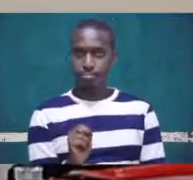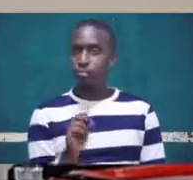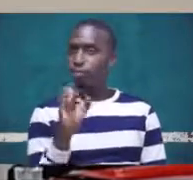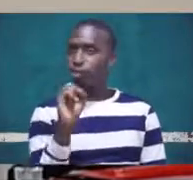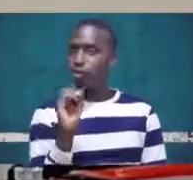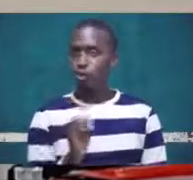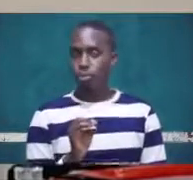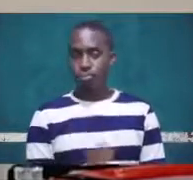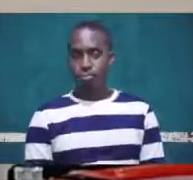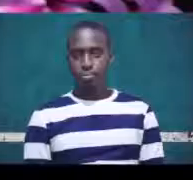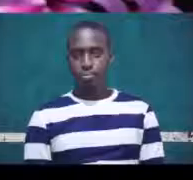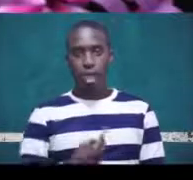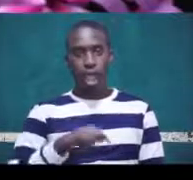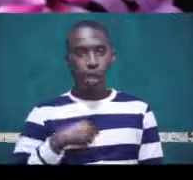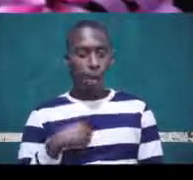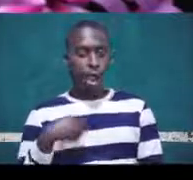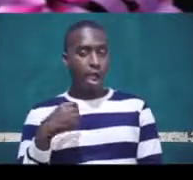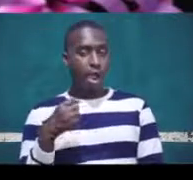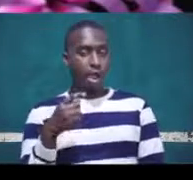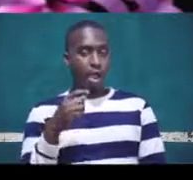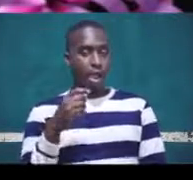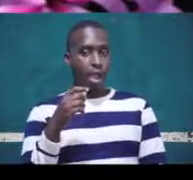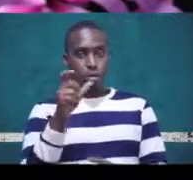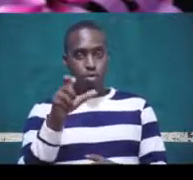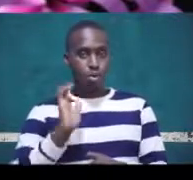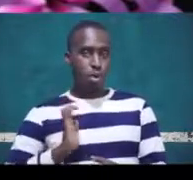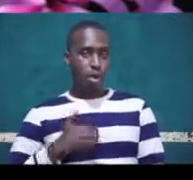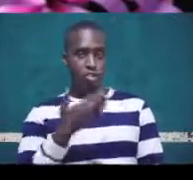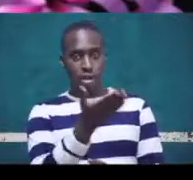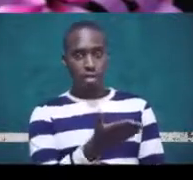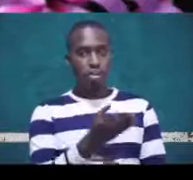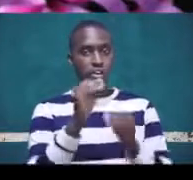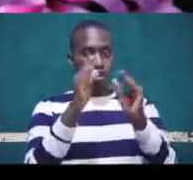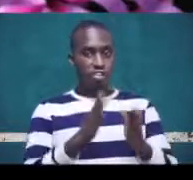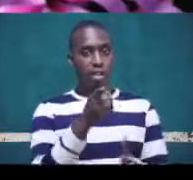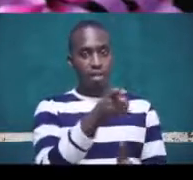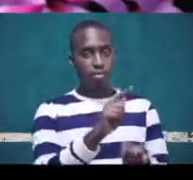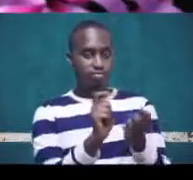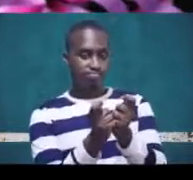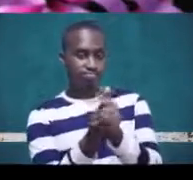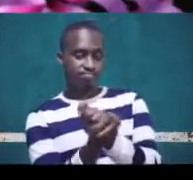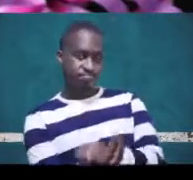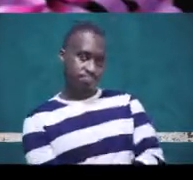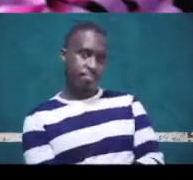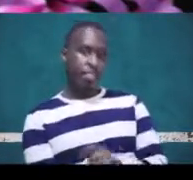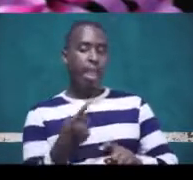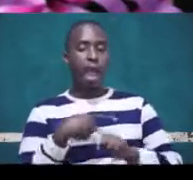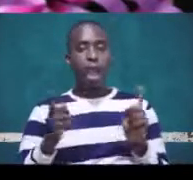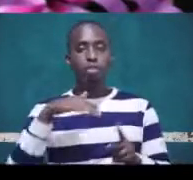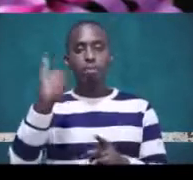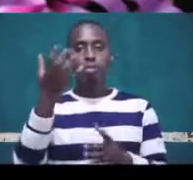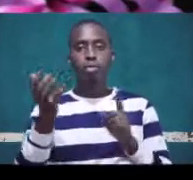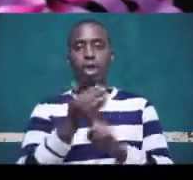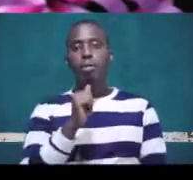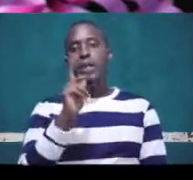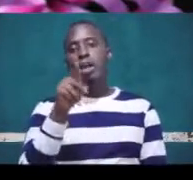So, our candidate is here, the teacher is here transcribing, and we finally